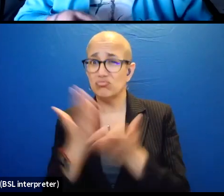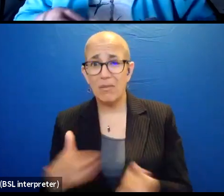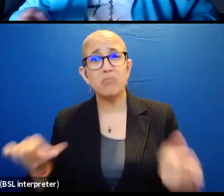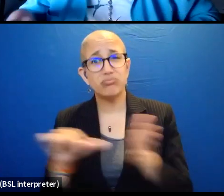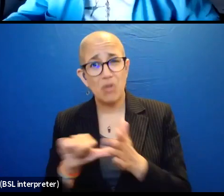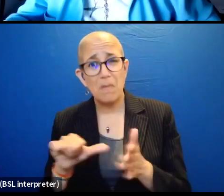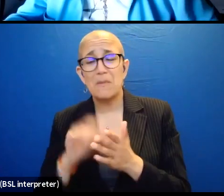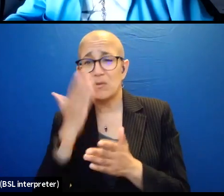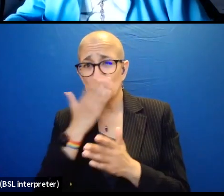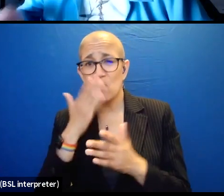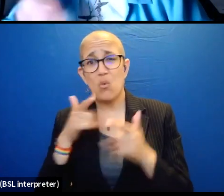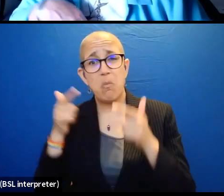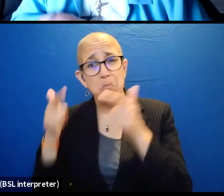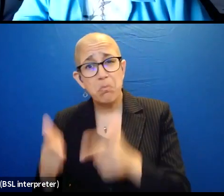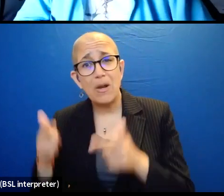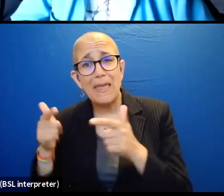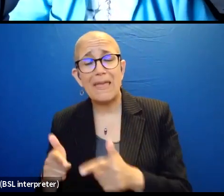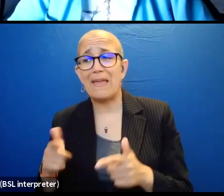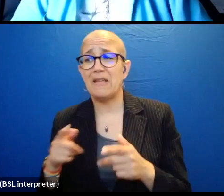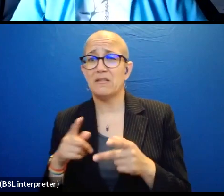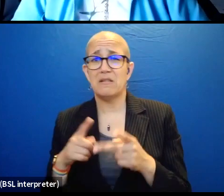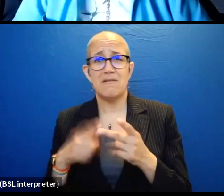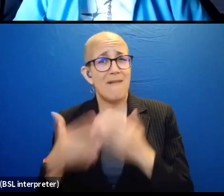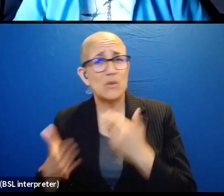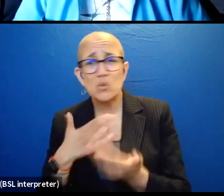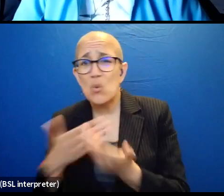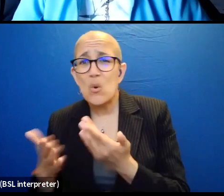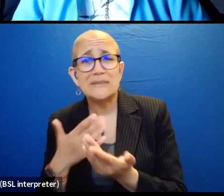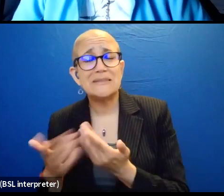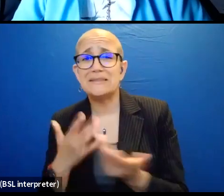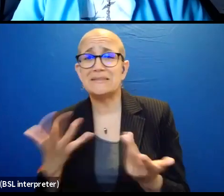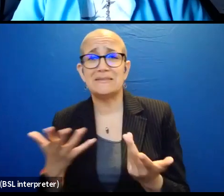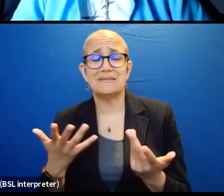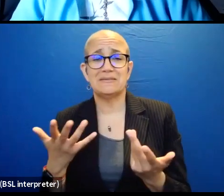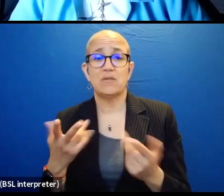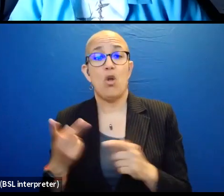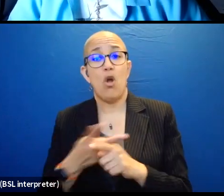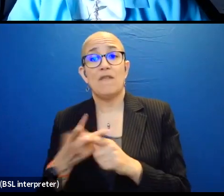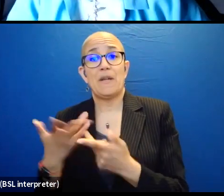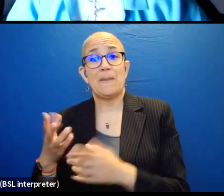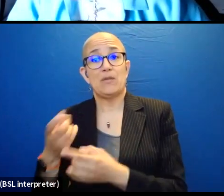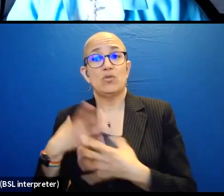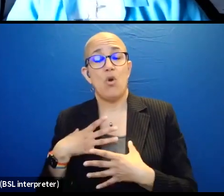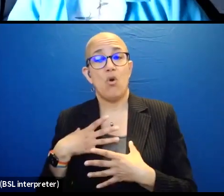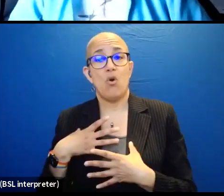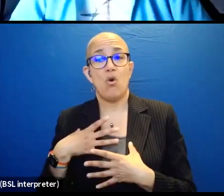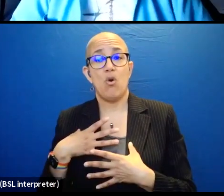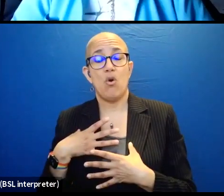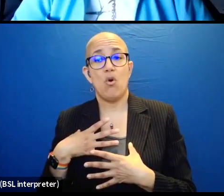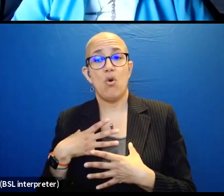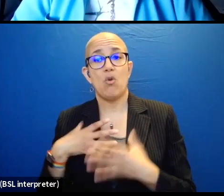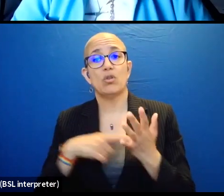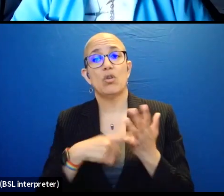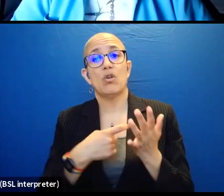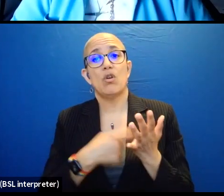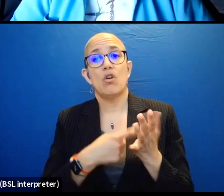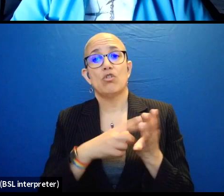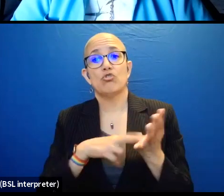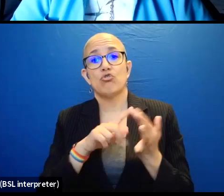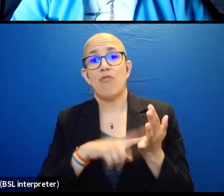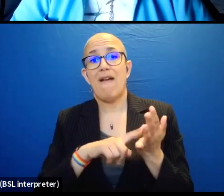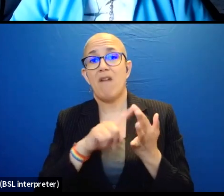bullied and that doesn't get sorted out. I mean, I've often been told that traveller children can prefer home